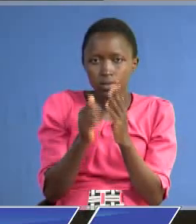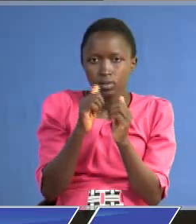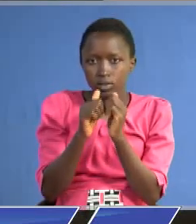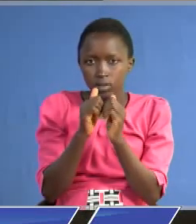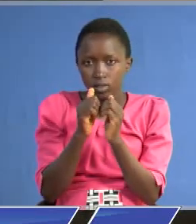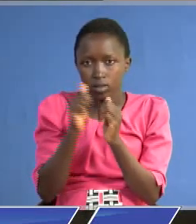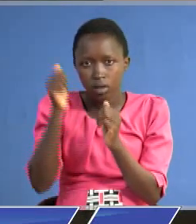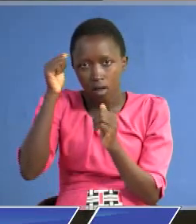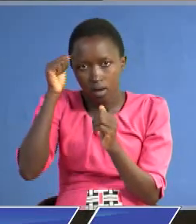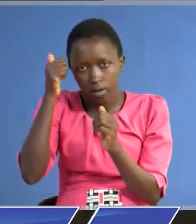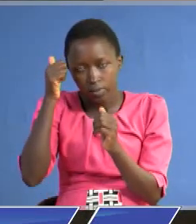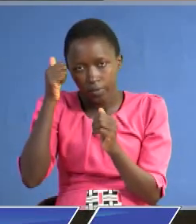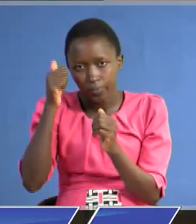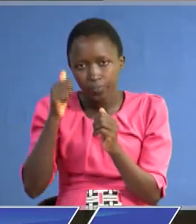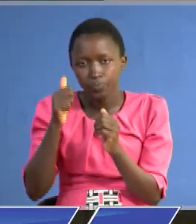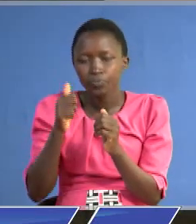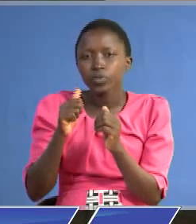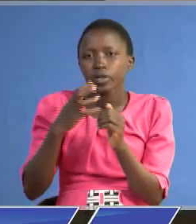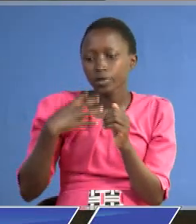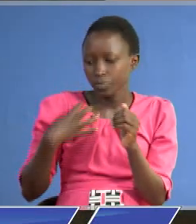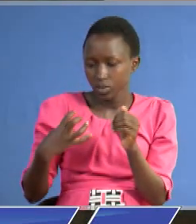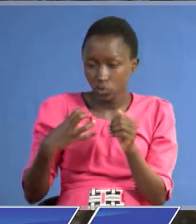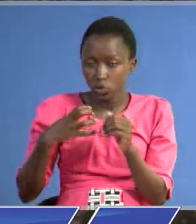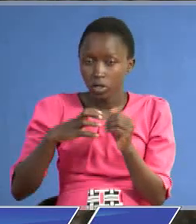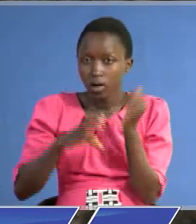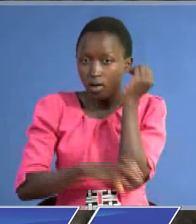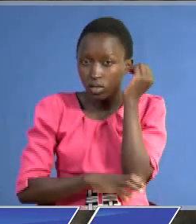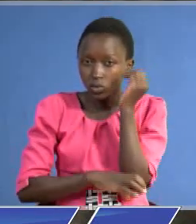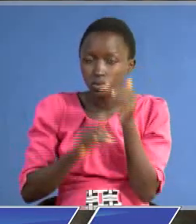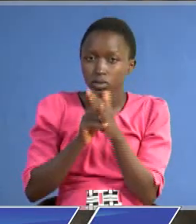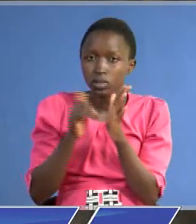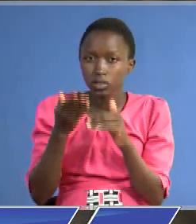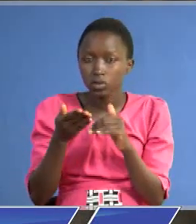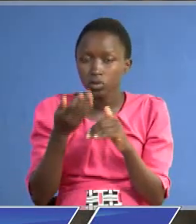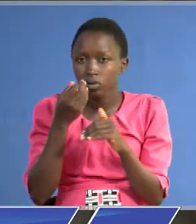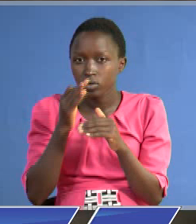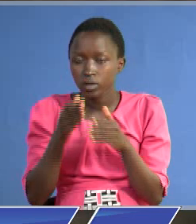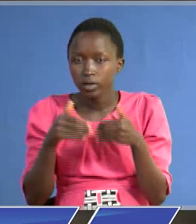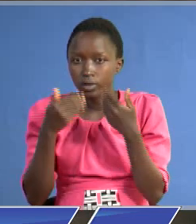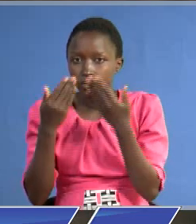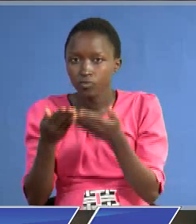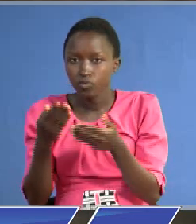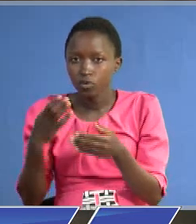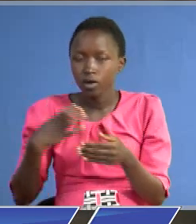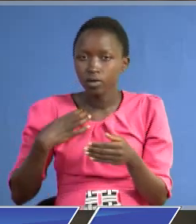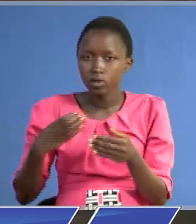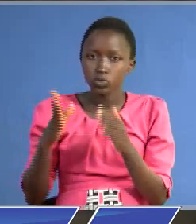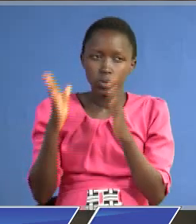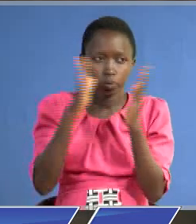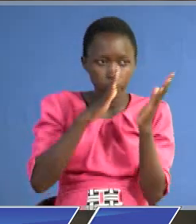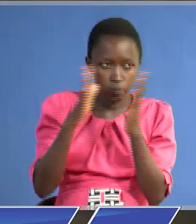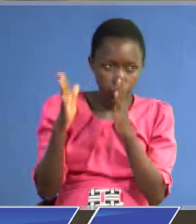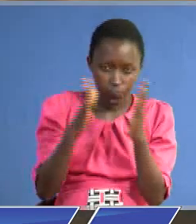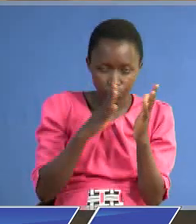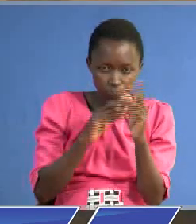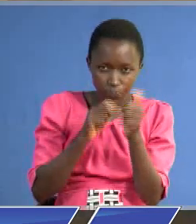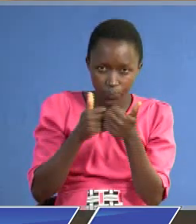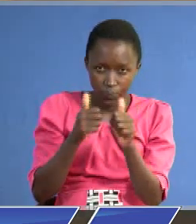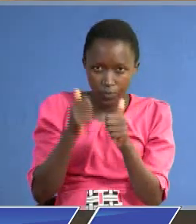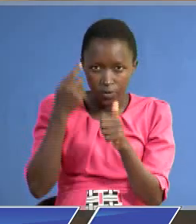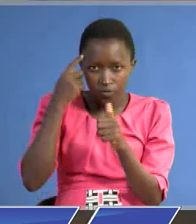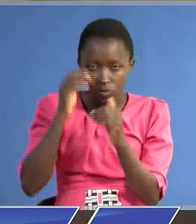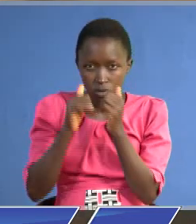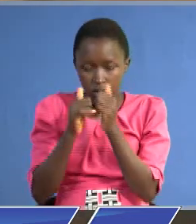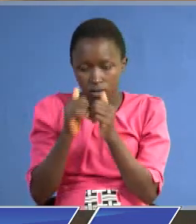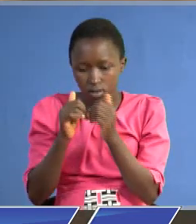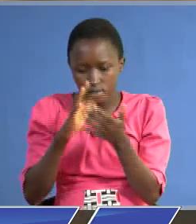signs of an academic-rich country. The country also within the equatorial margin provides a rich weather and strategic spot for